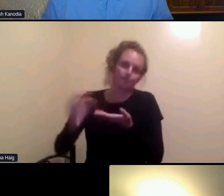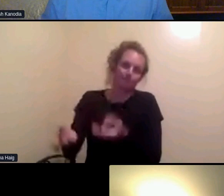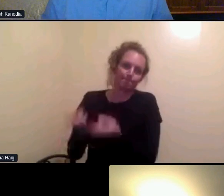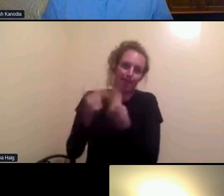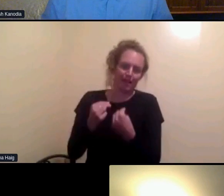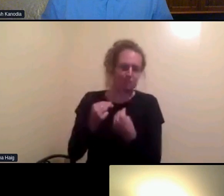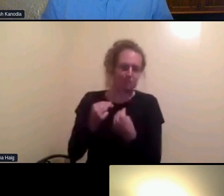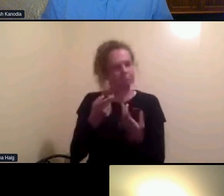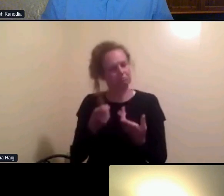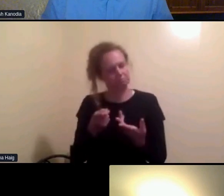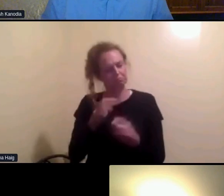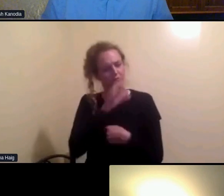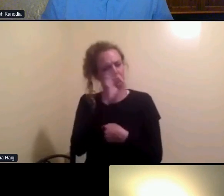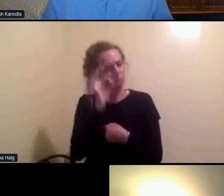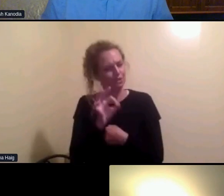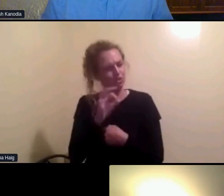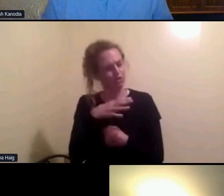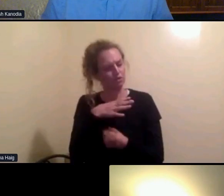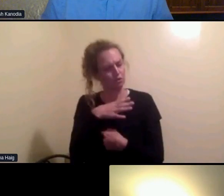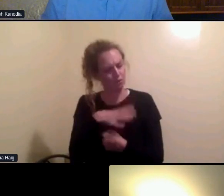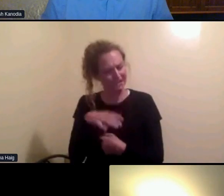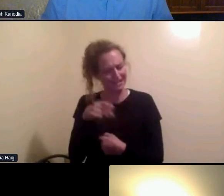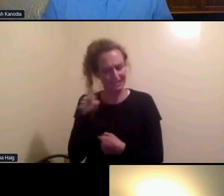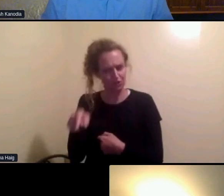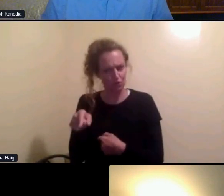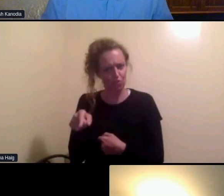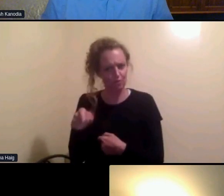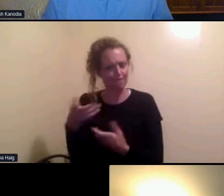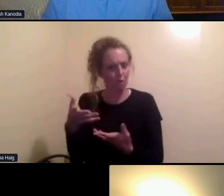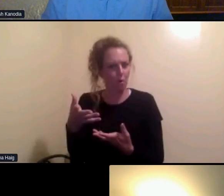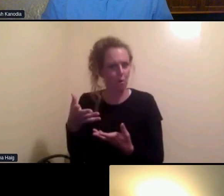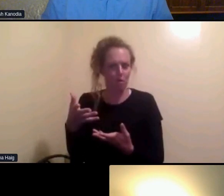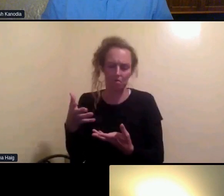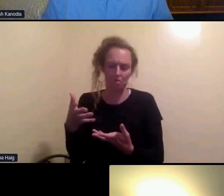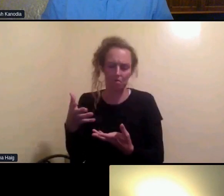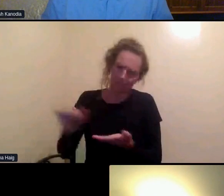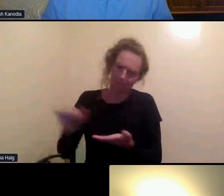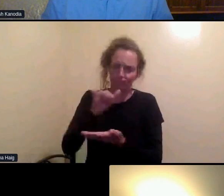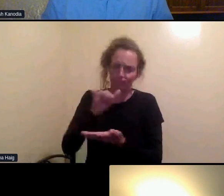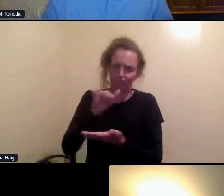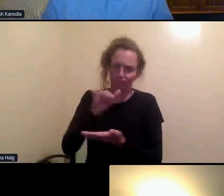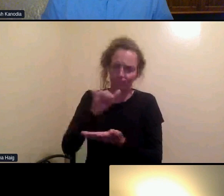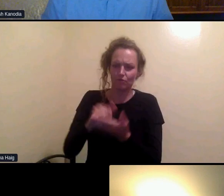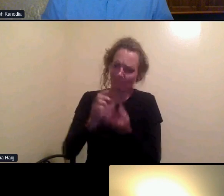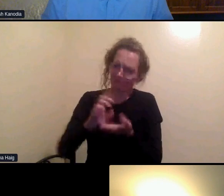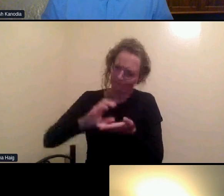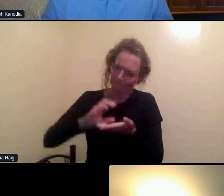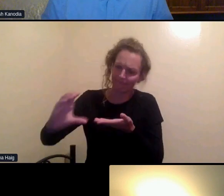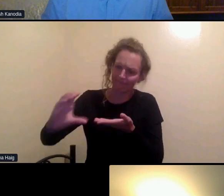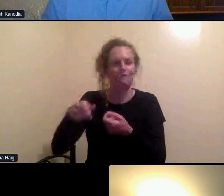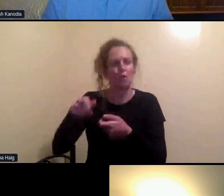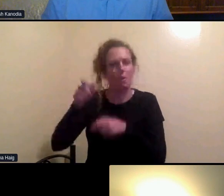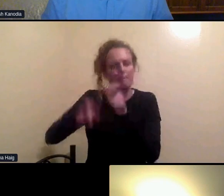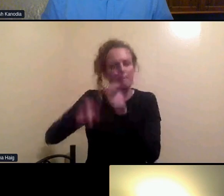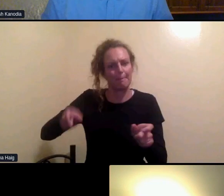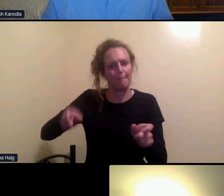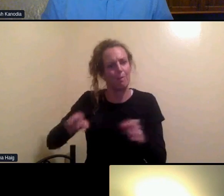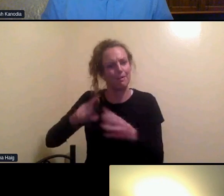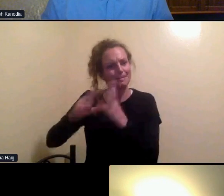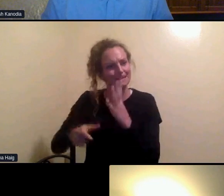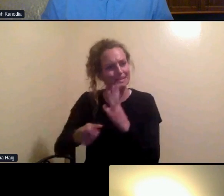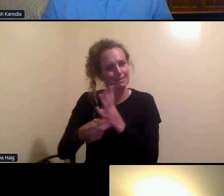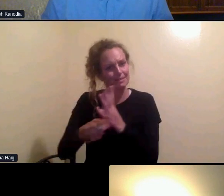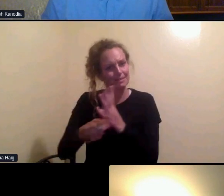with disability, there's a little part of me that kind of cringed a bit with that, I'll be entirely honest with you. But I think we also have to be realistic that we don't all